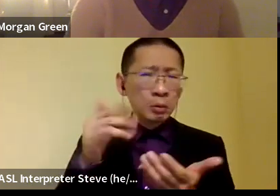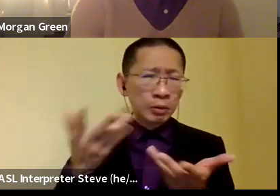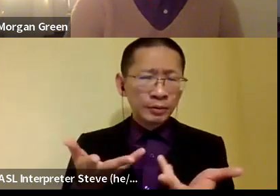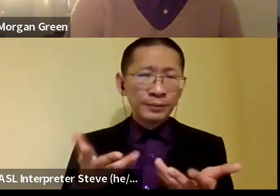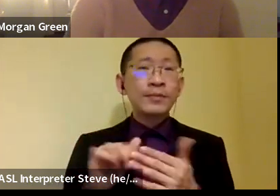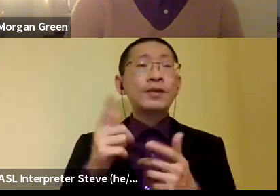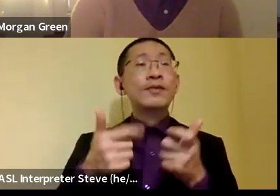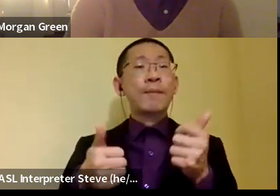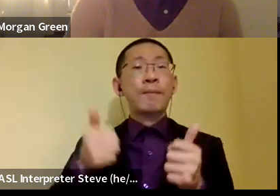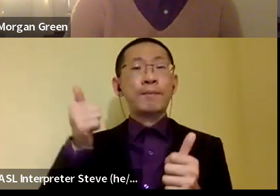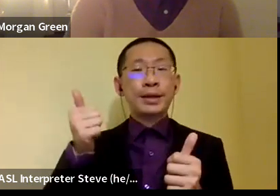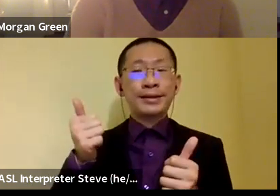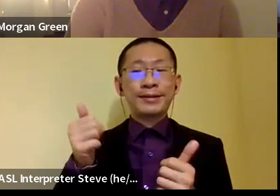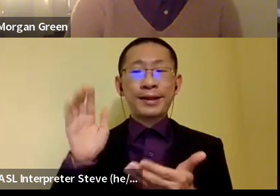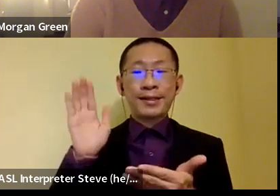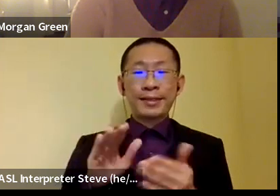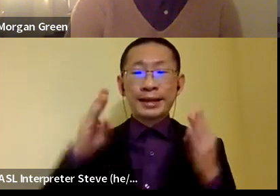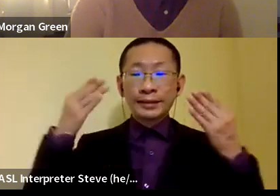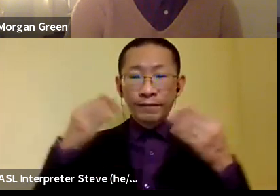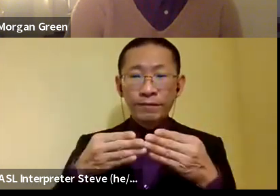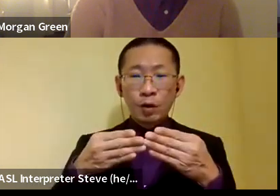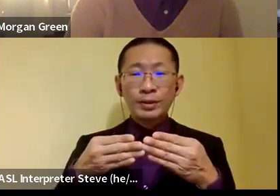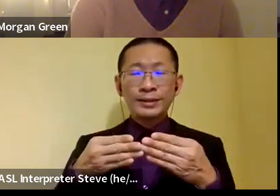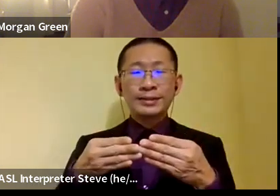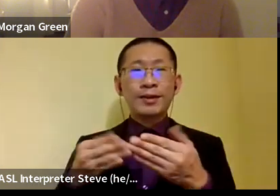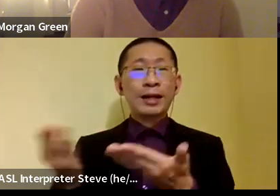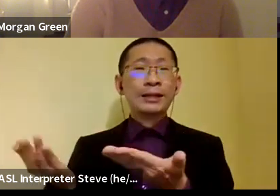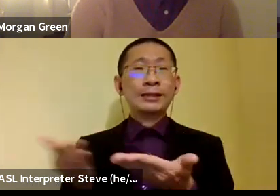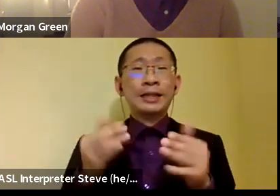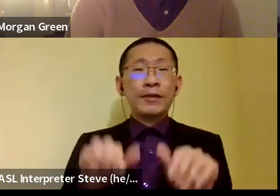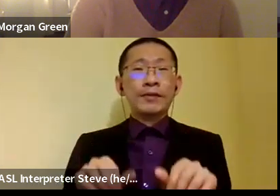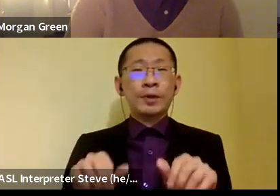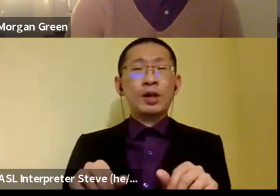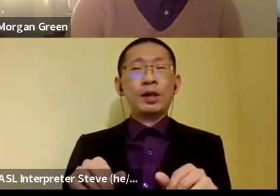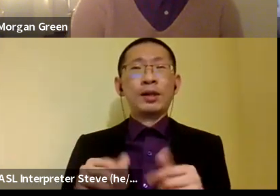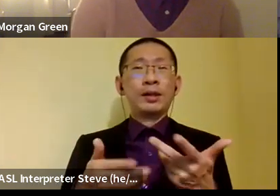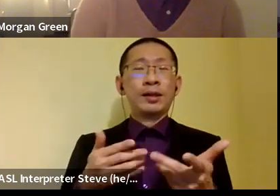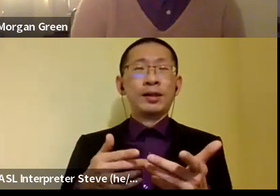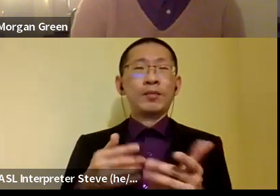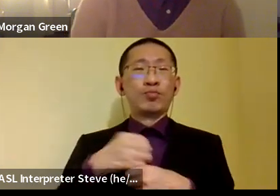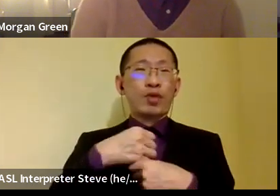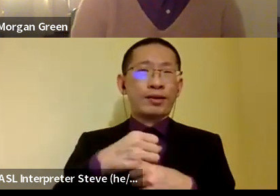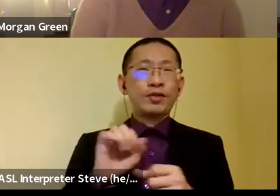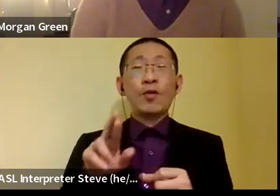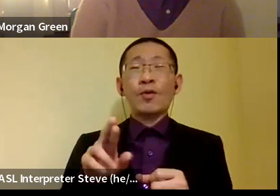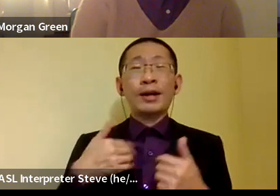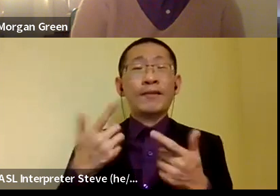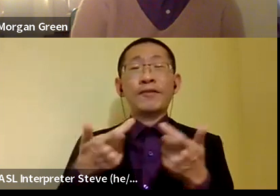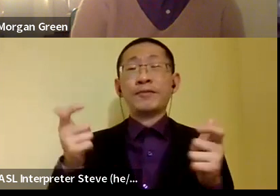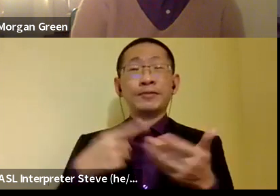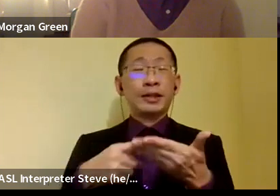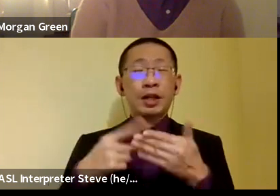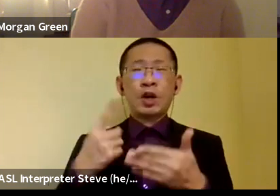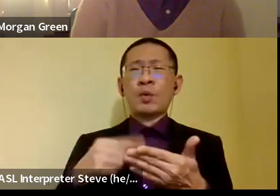much bigger, less focused on deliverables, you know, or just have larger conversations about what are